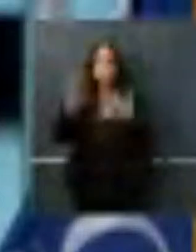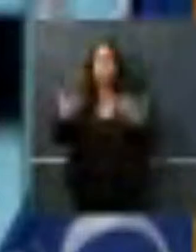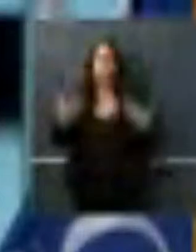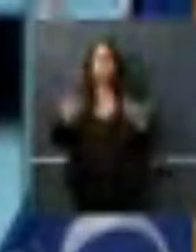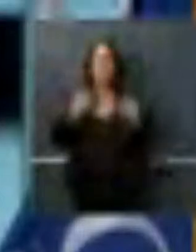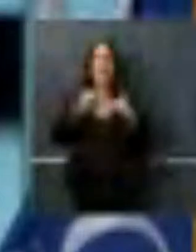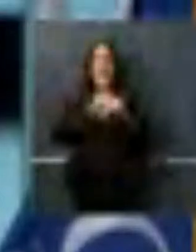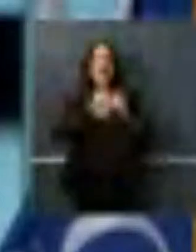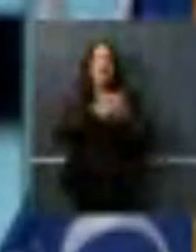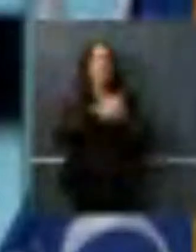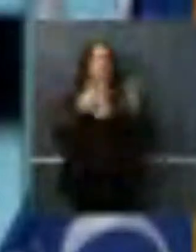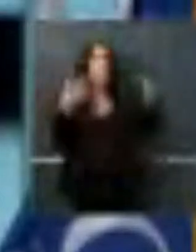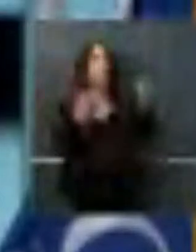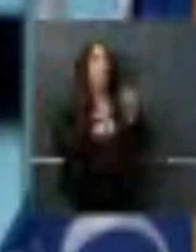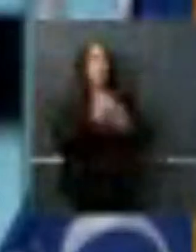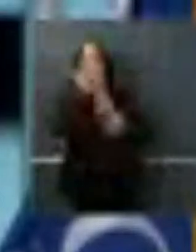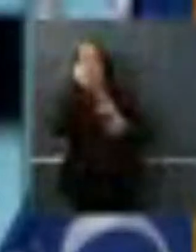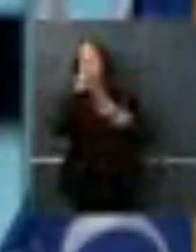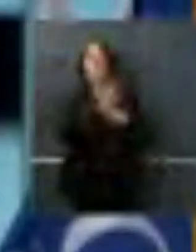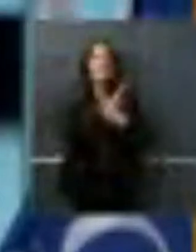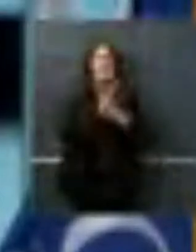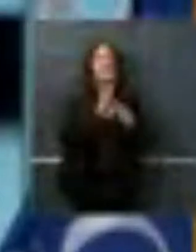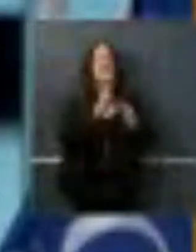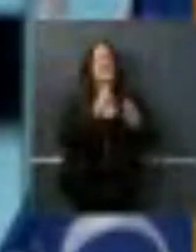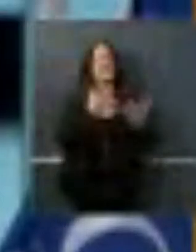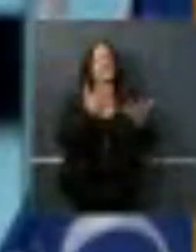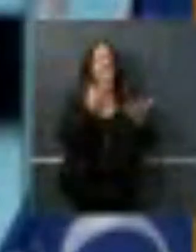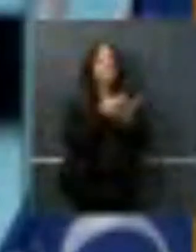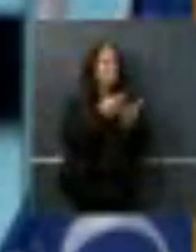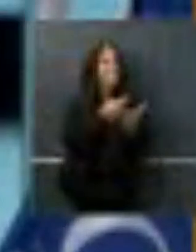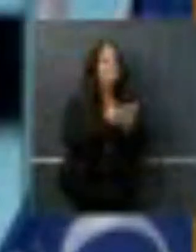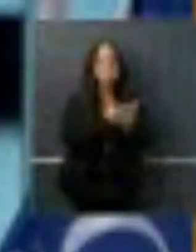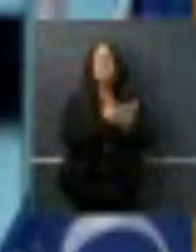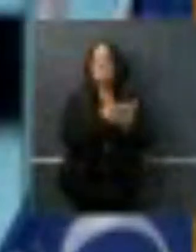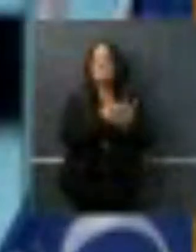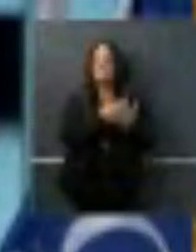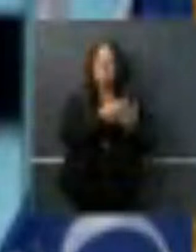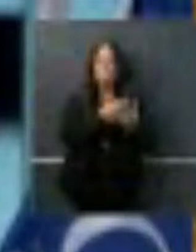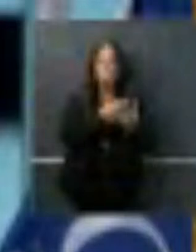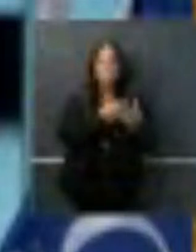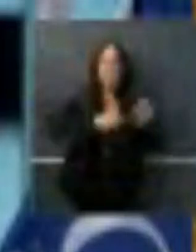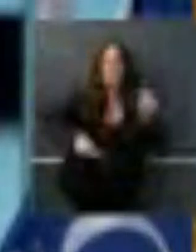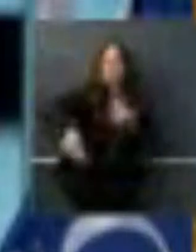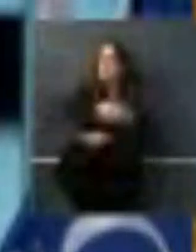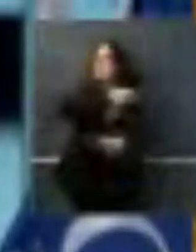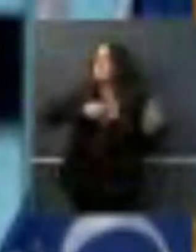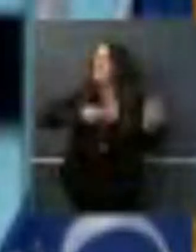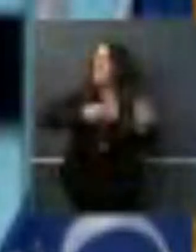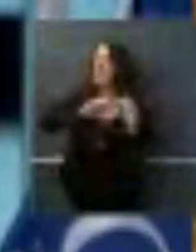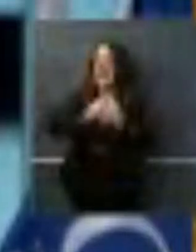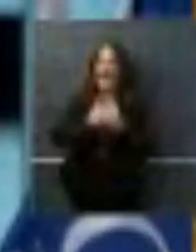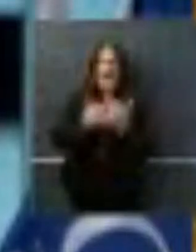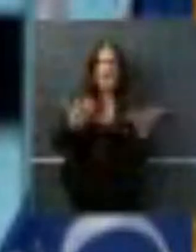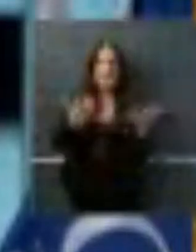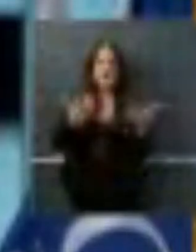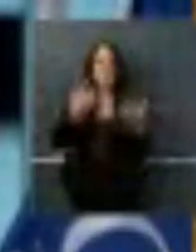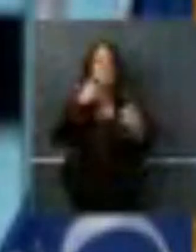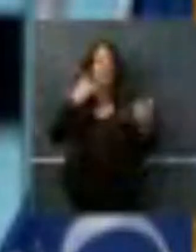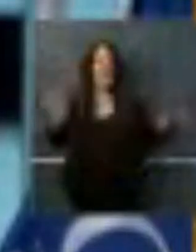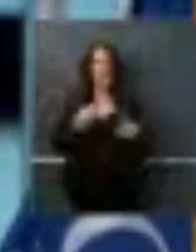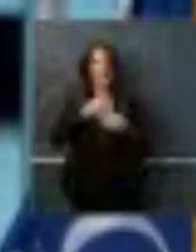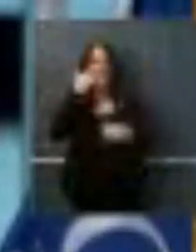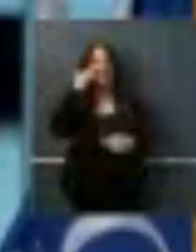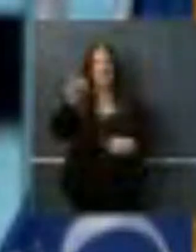see restored in the state of California. I share that, and I share the deep anxiety so many of you are feeling in that space.